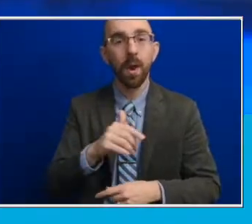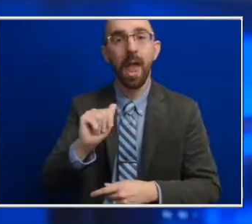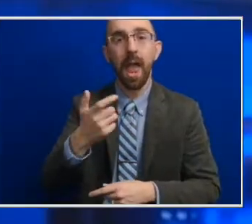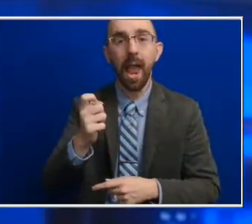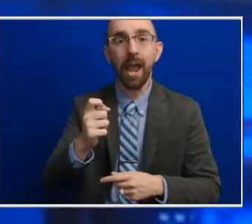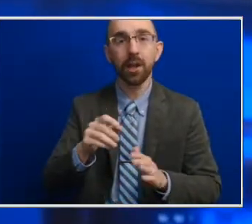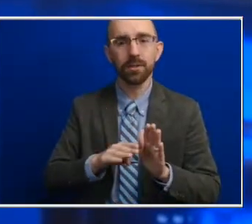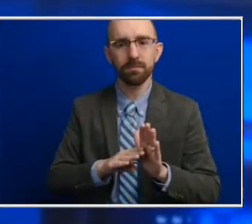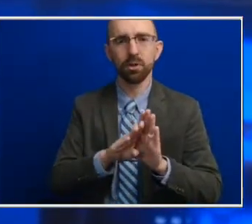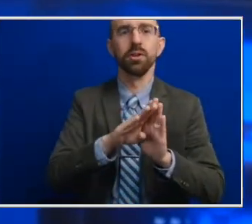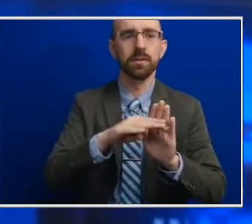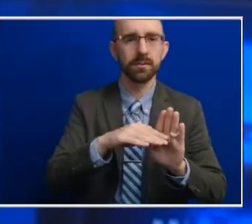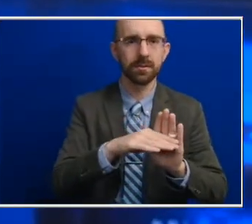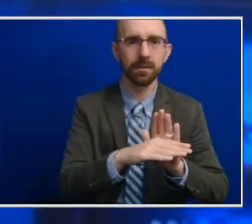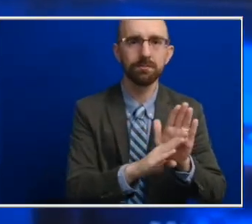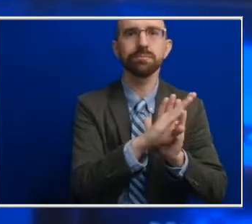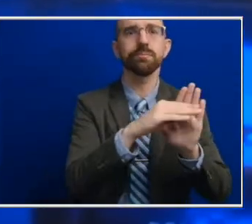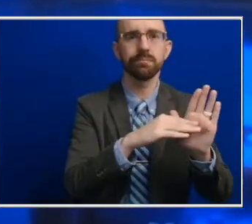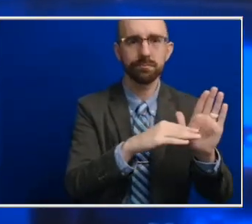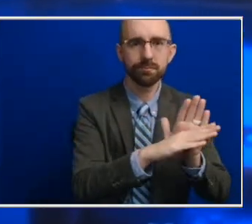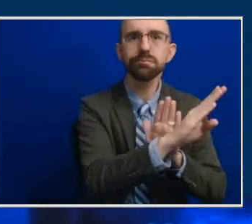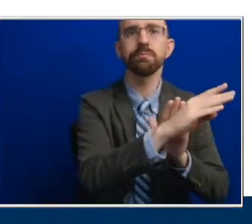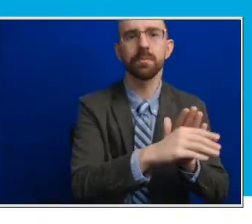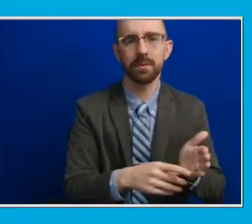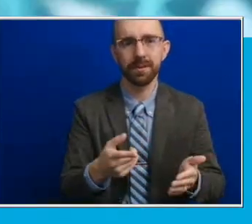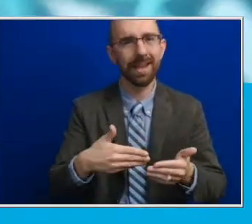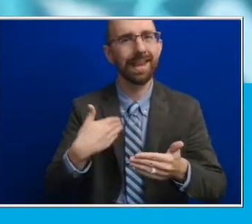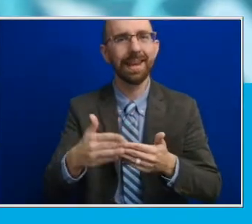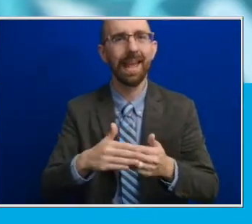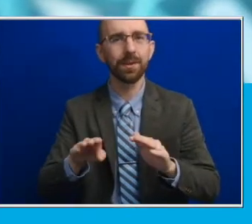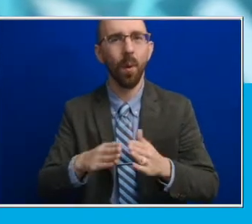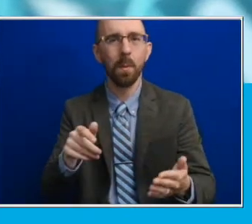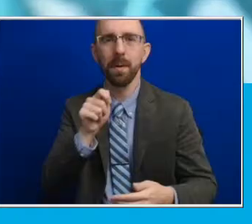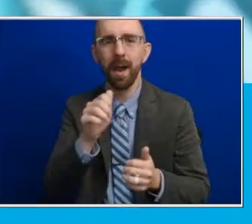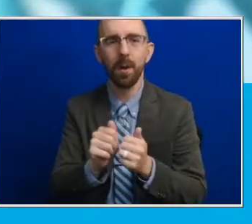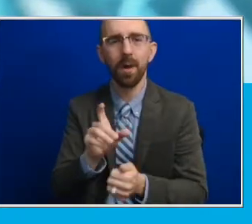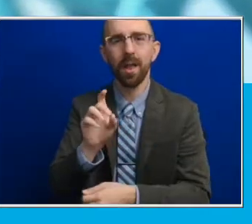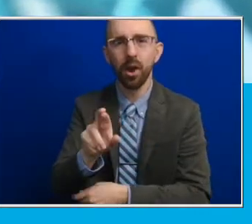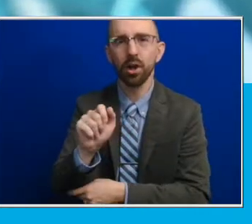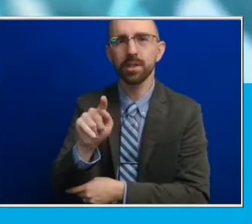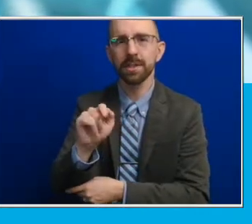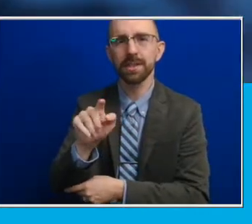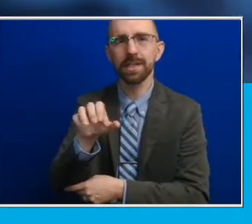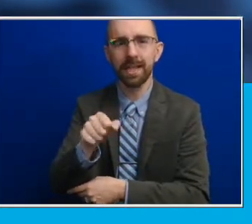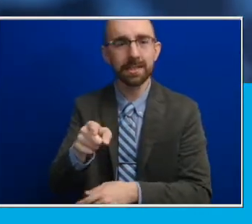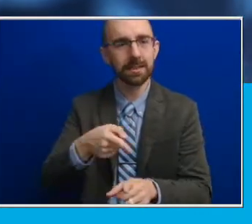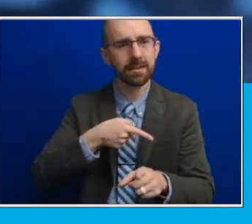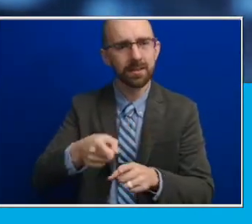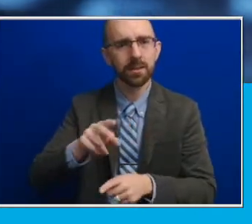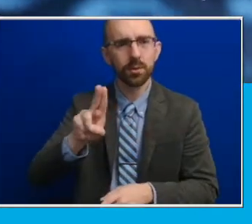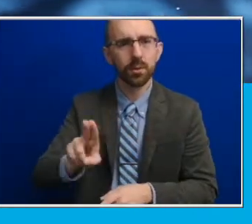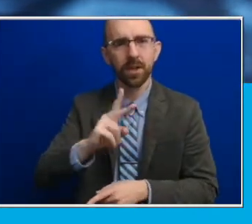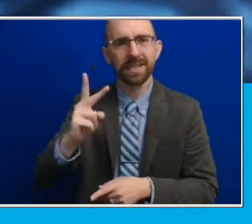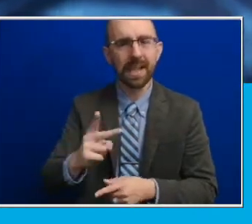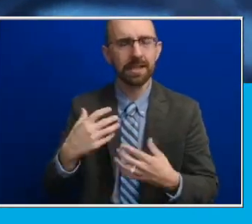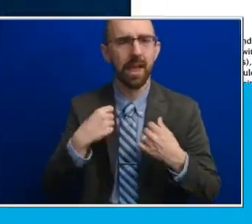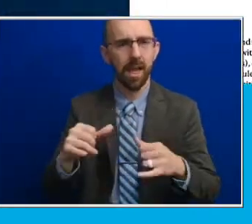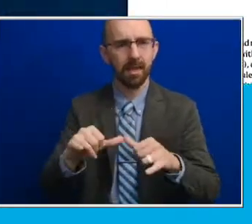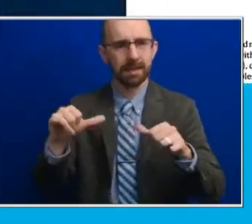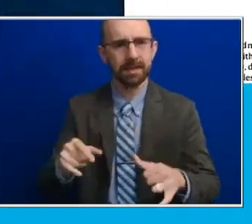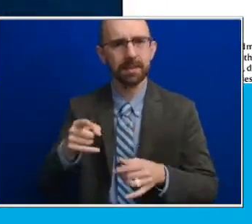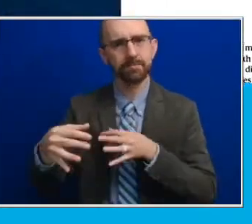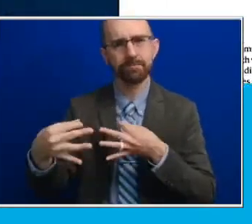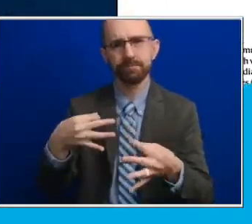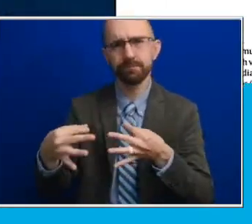I'm Jessica Lovell on the next Open Mics with Dr. Stites. Specialists with the University of Kansas Health System explain what's